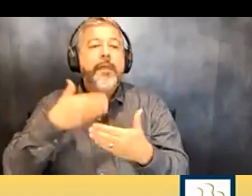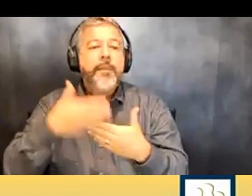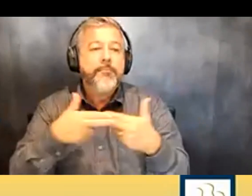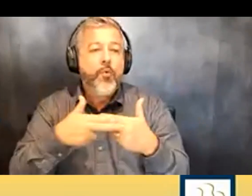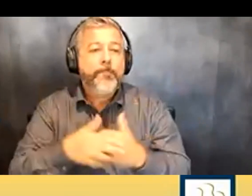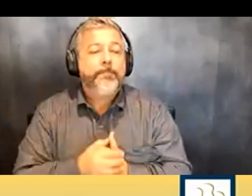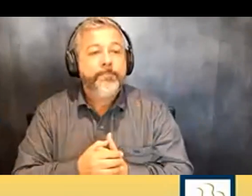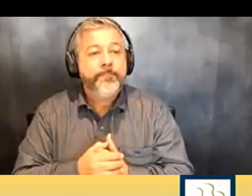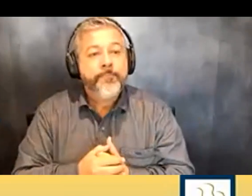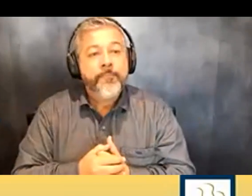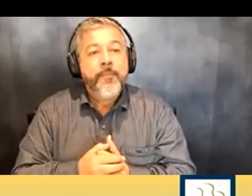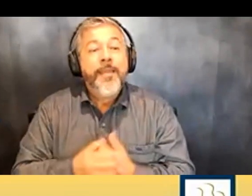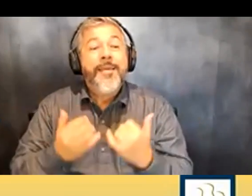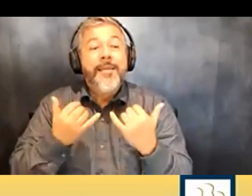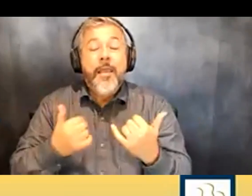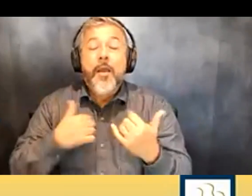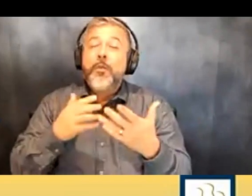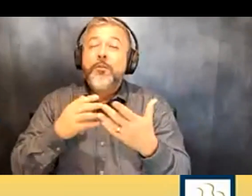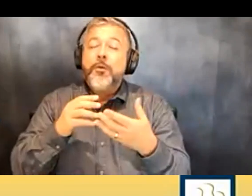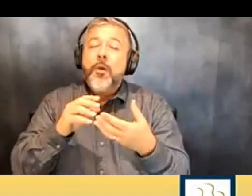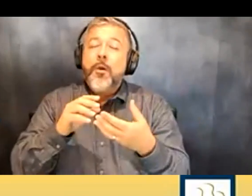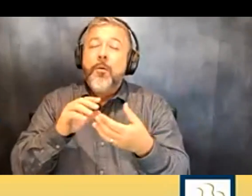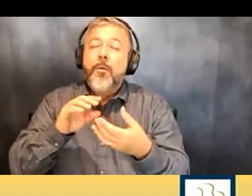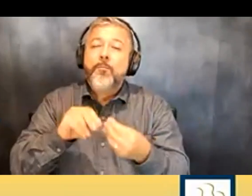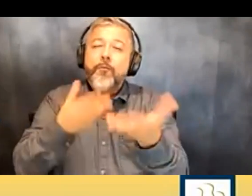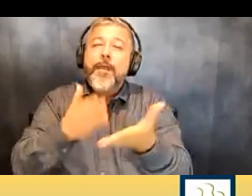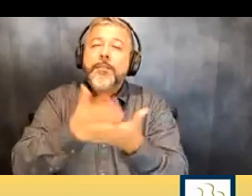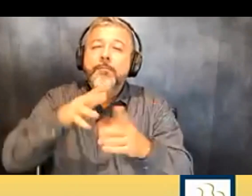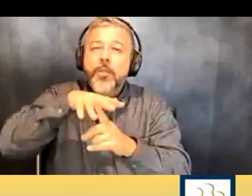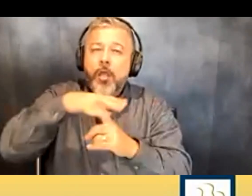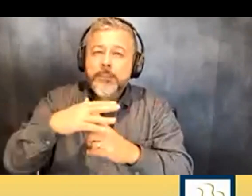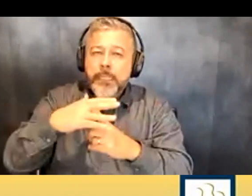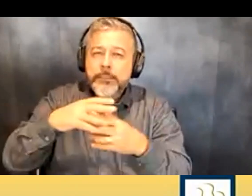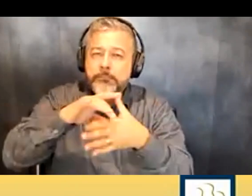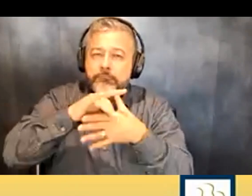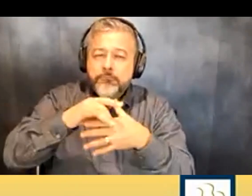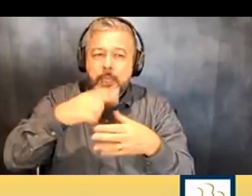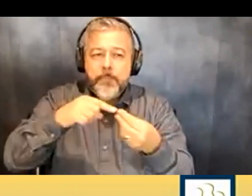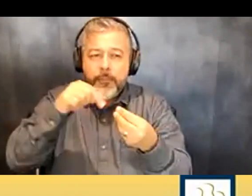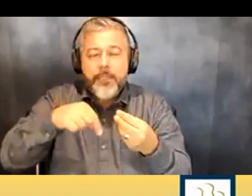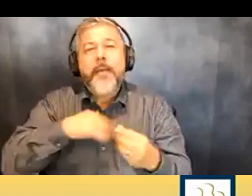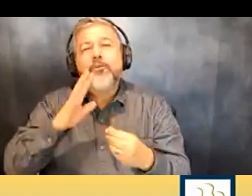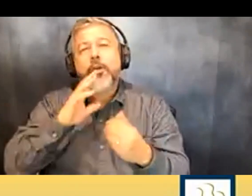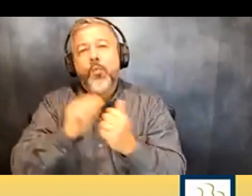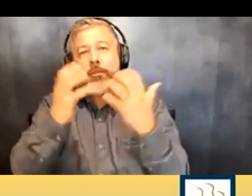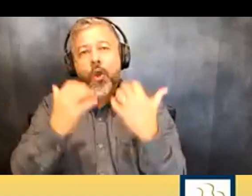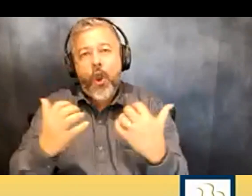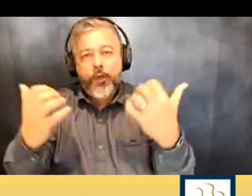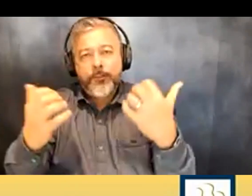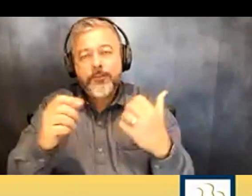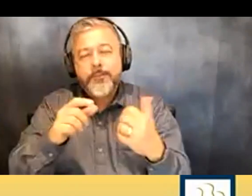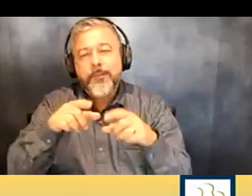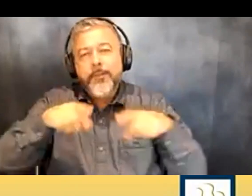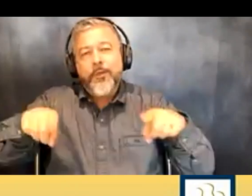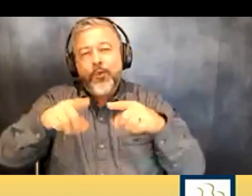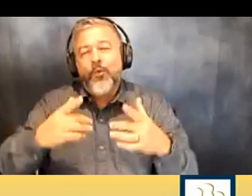I also want to provide a little context for the need for these programs. And again, I know I'm speaking with an audience who feels